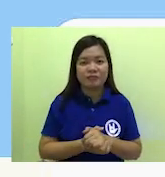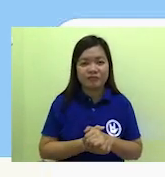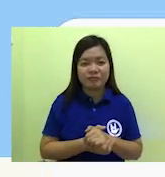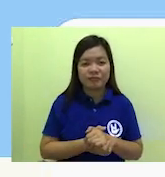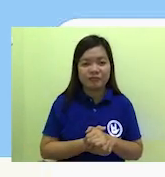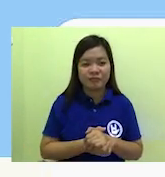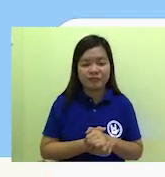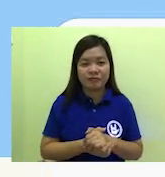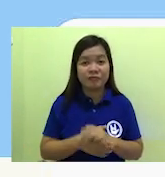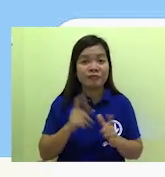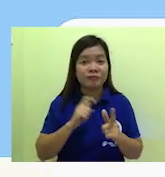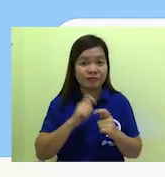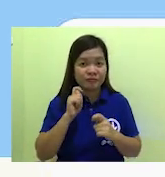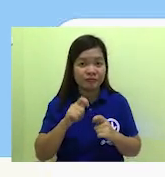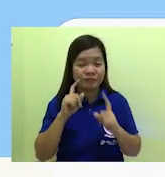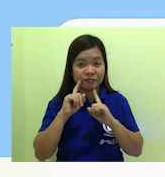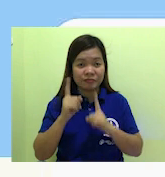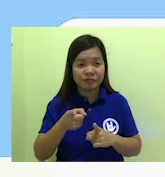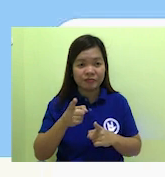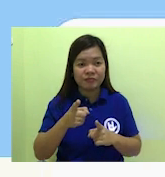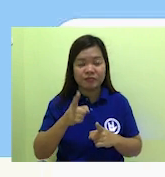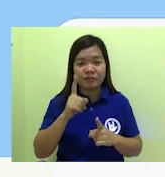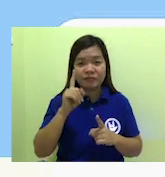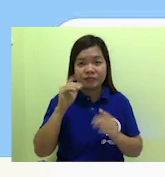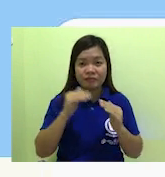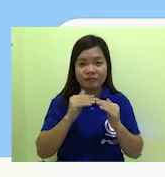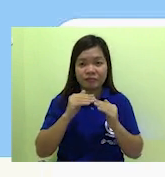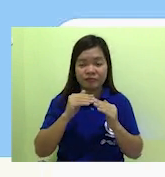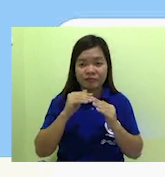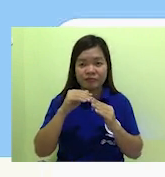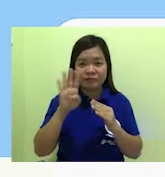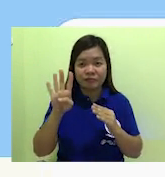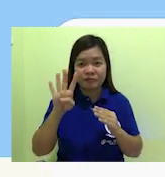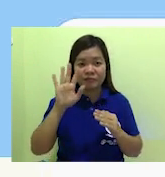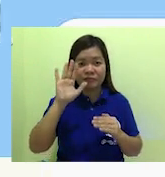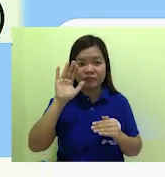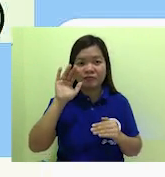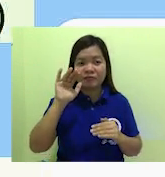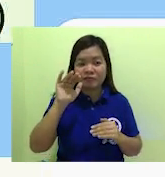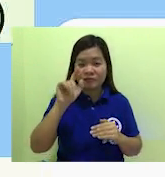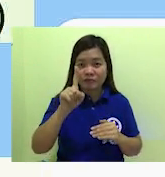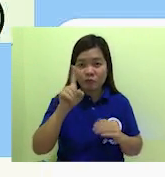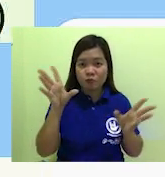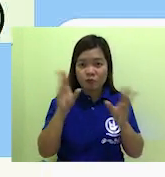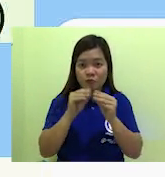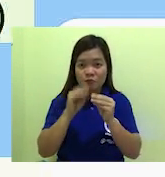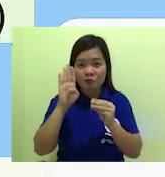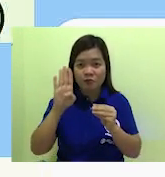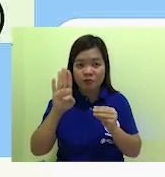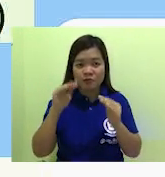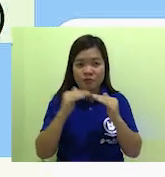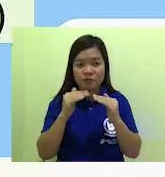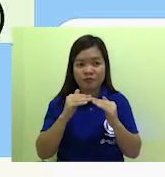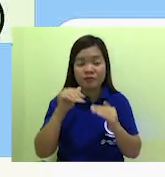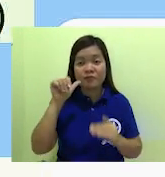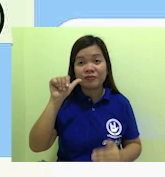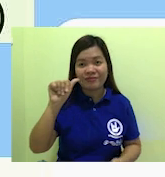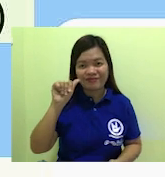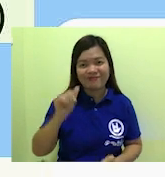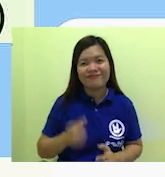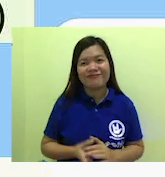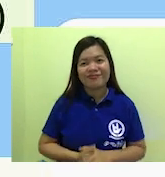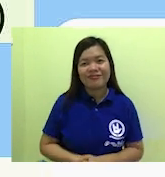2 is 0. Therefore, equation 4 is 1 plus B